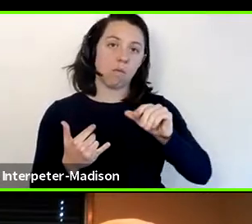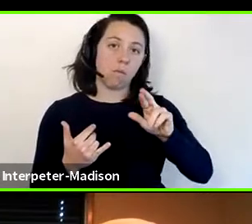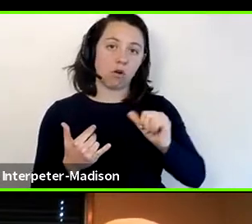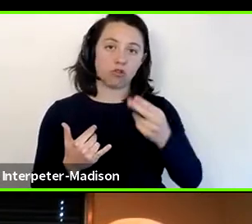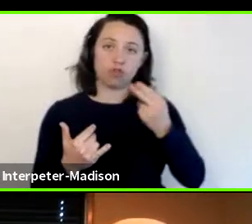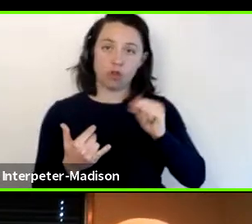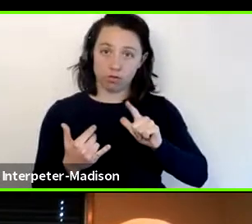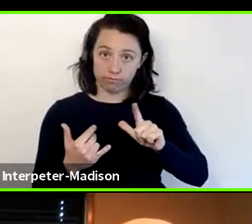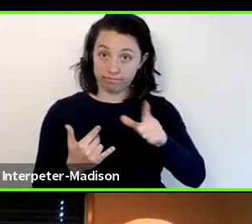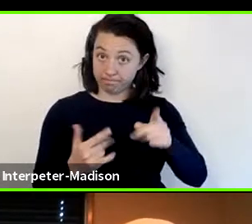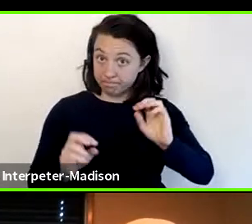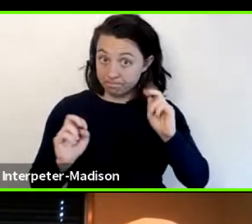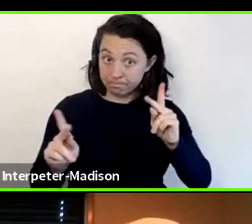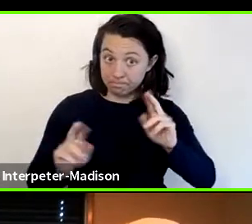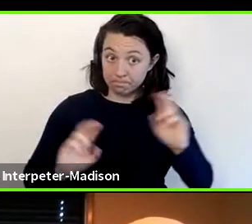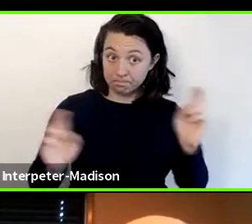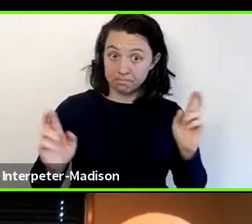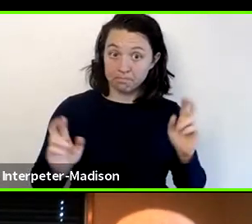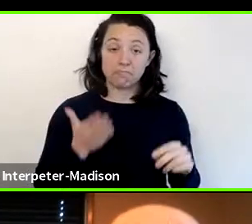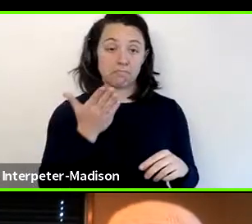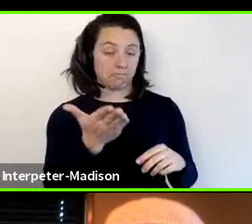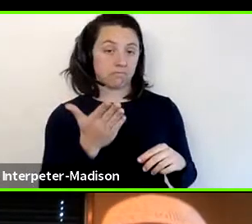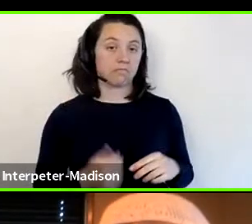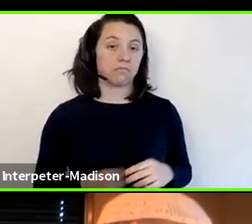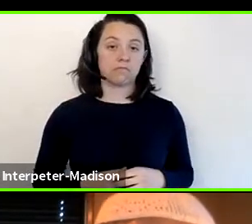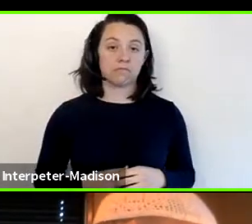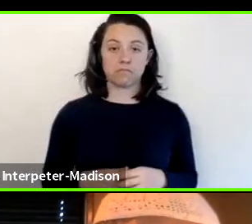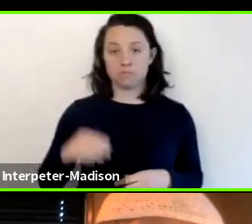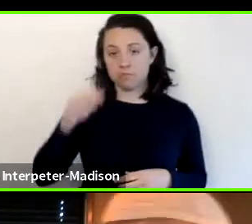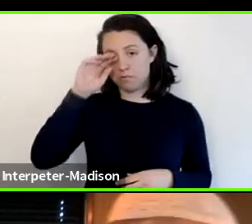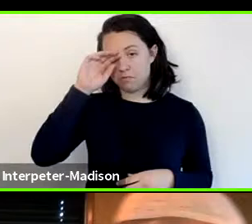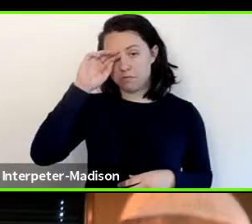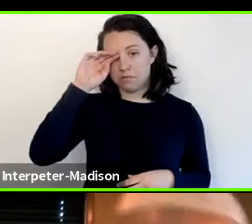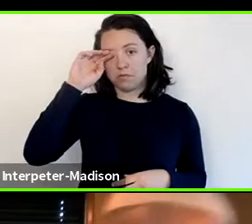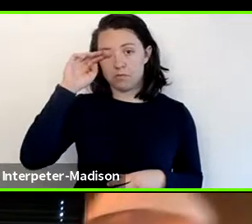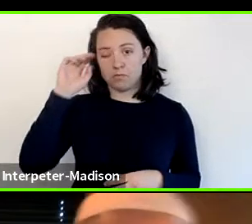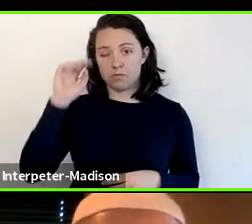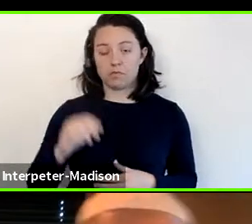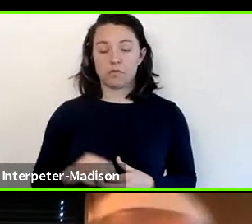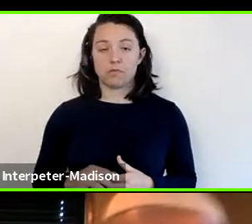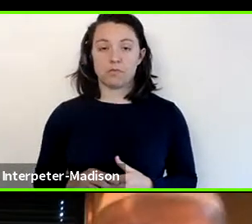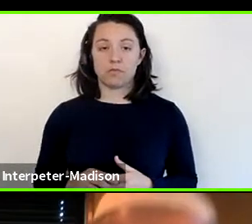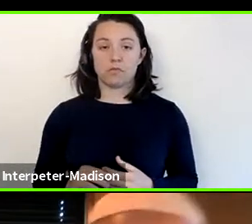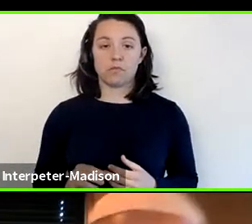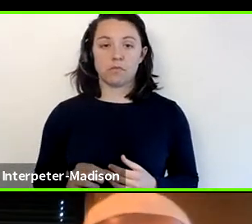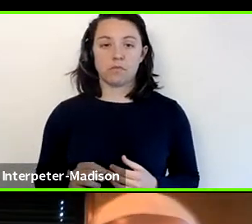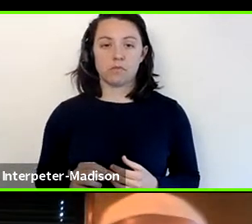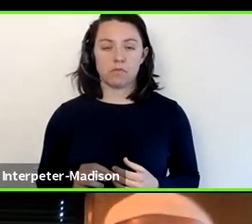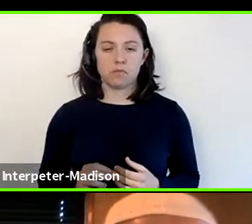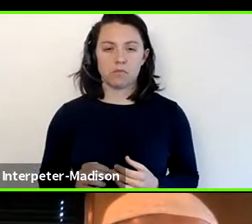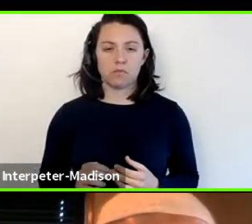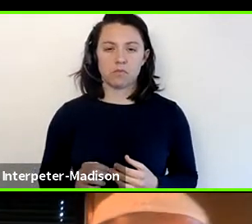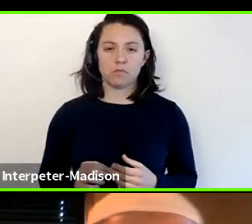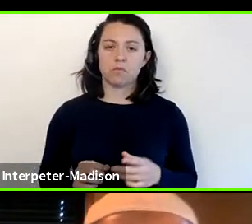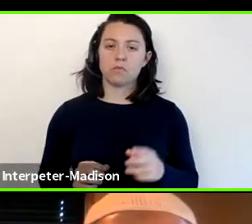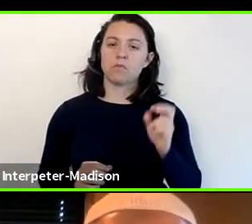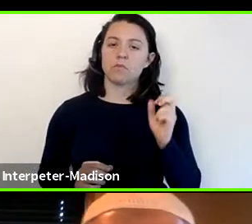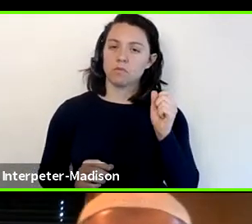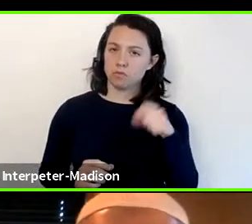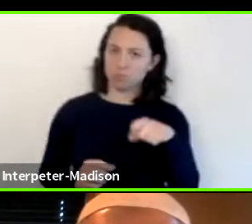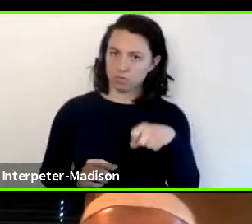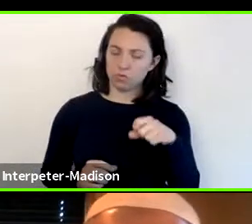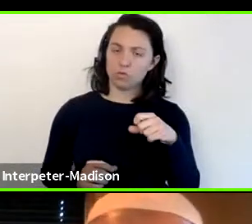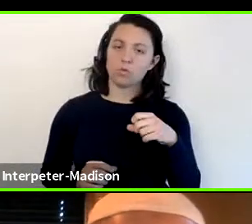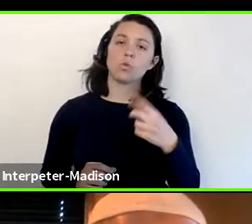All right, Imam Mohsen, if you would like to ask your first question, please. One of the questions